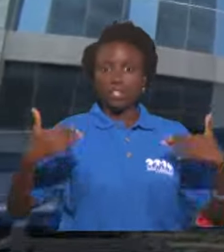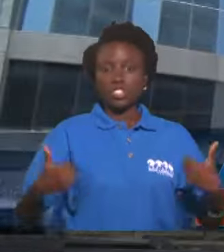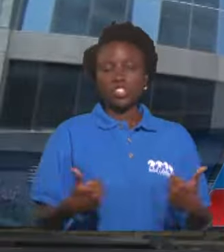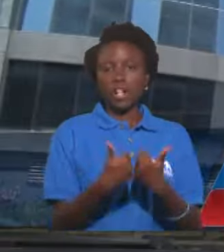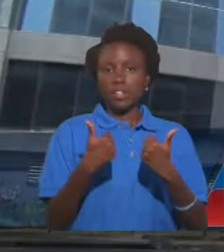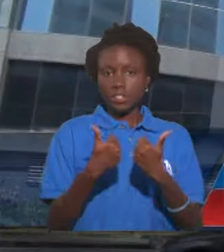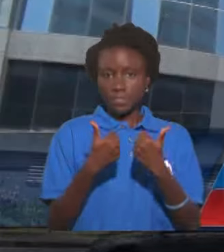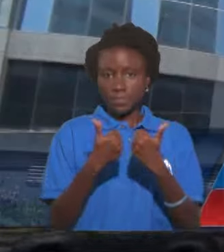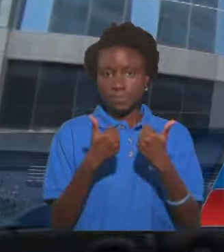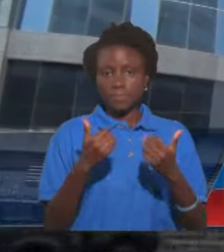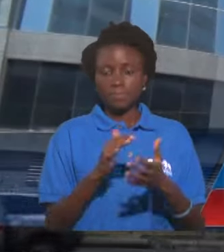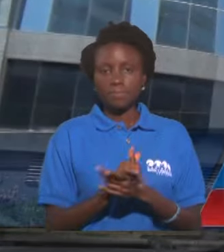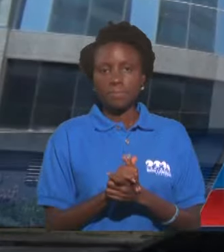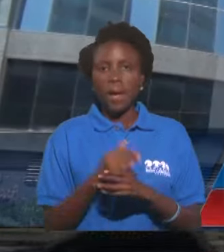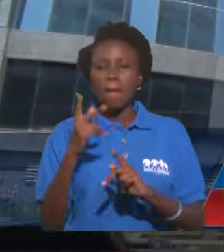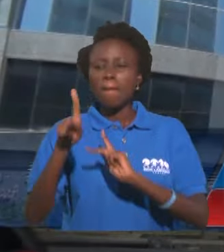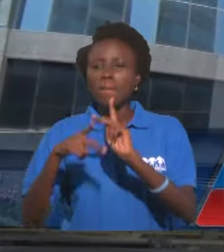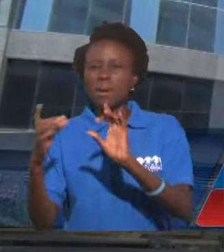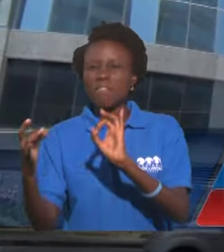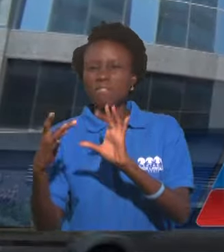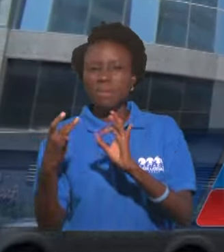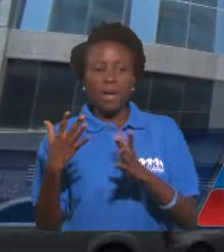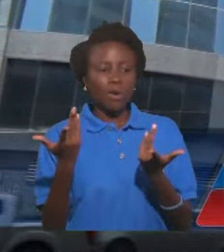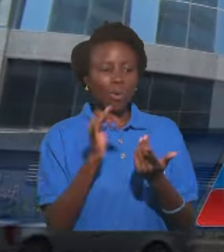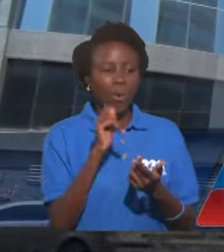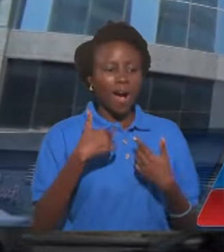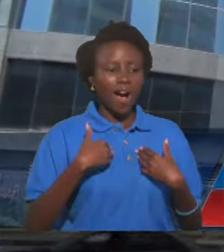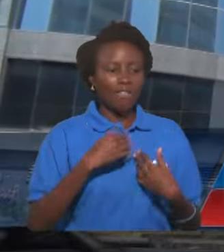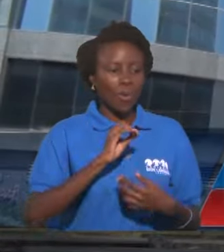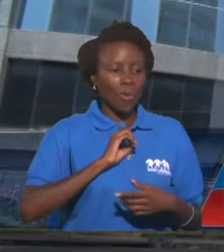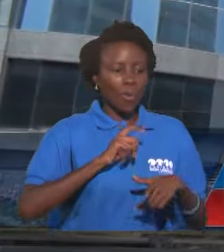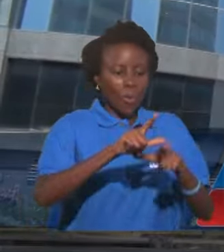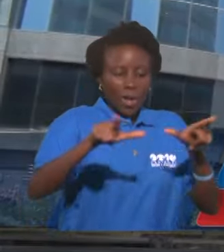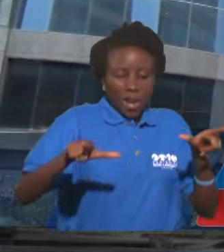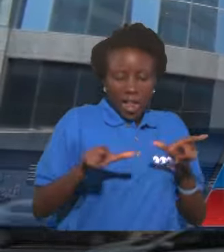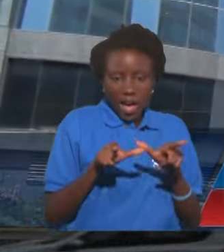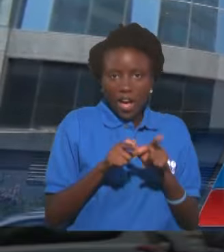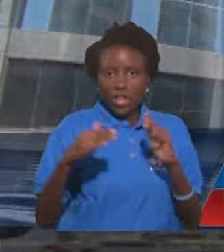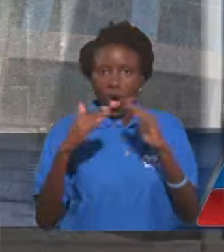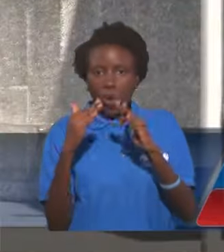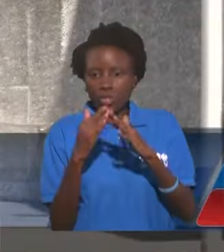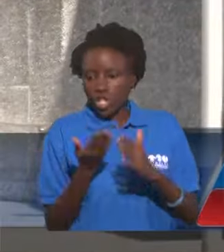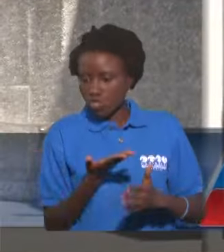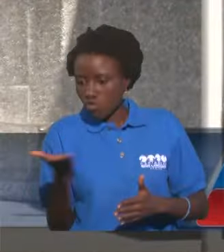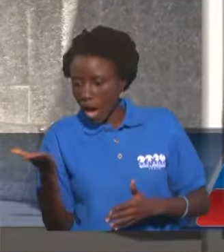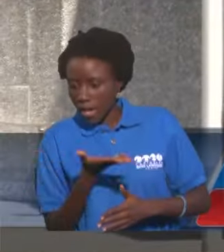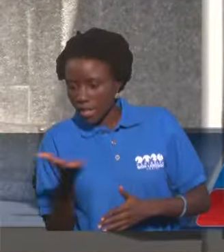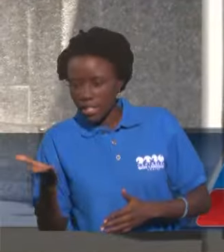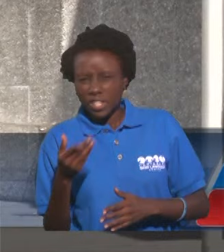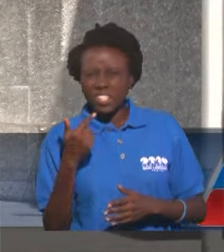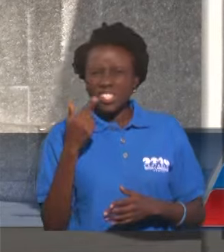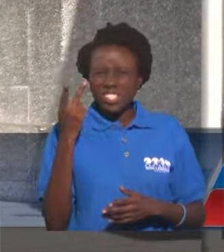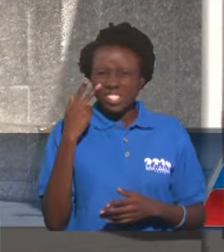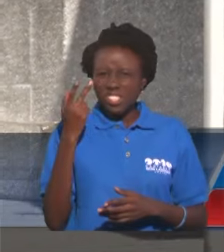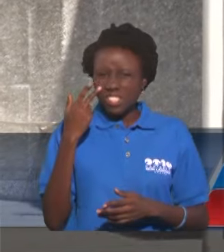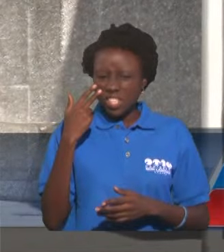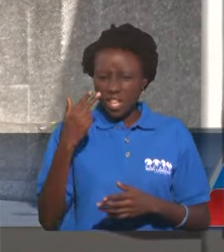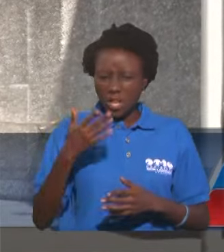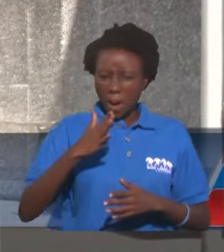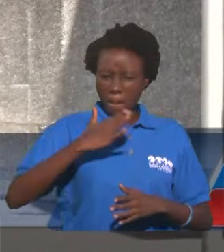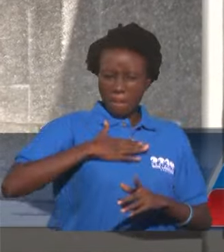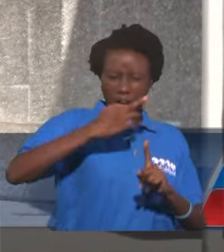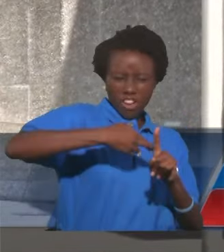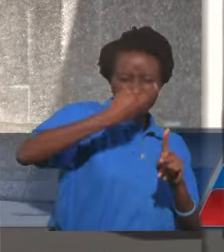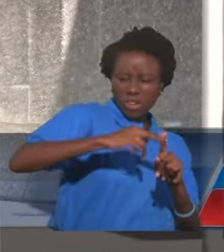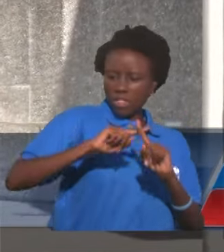several cases of feedback where residential landowners and occupiers in close proximity have complained about discrepancies in annual rental values